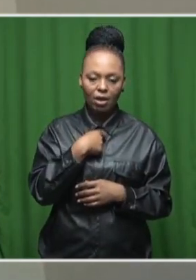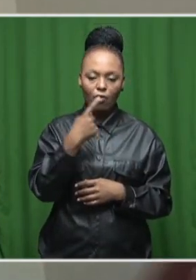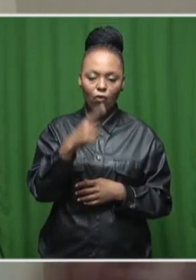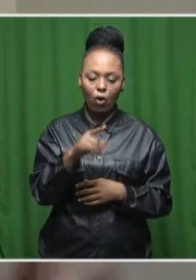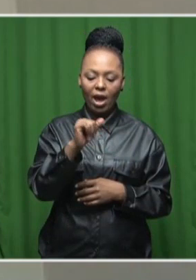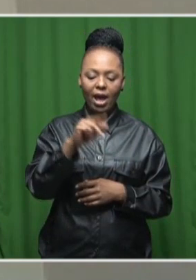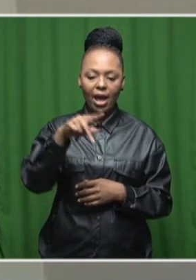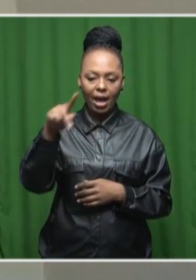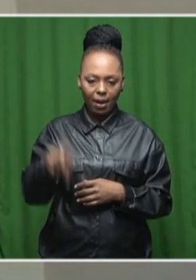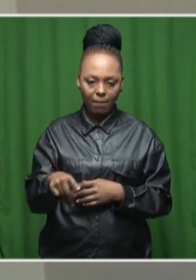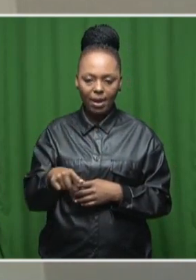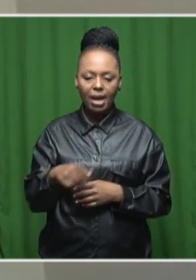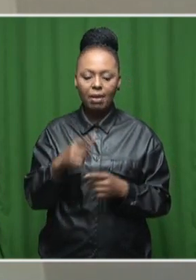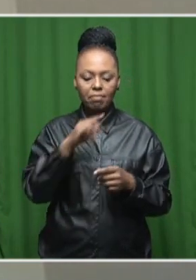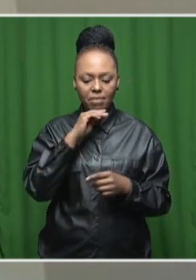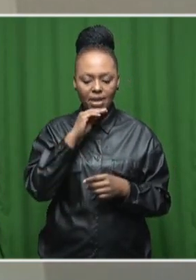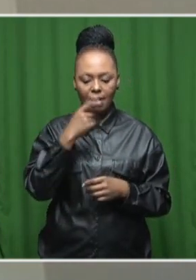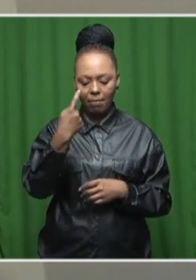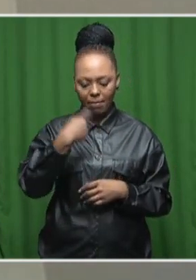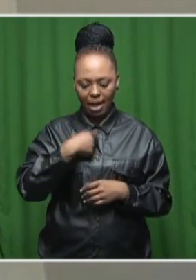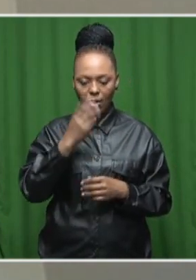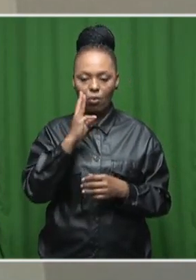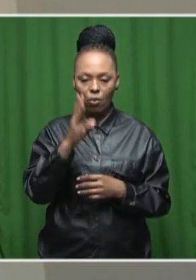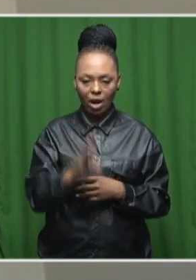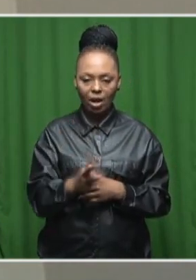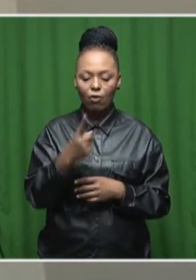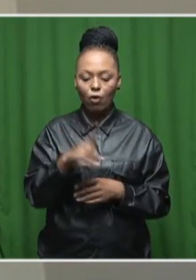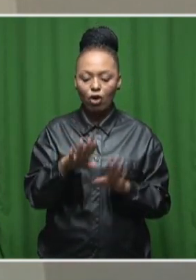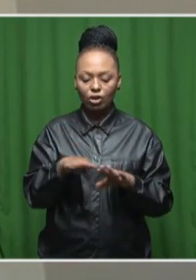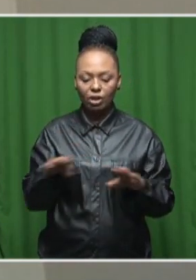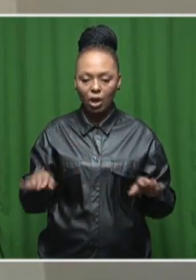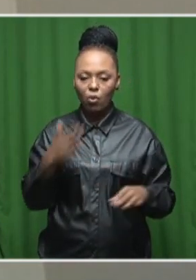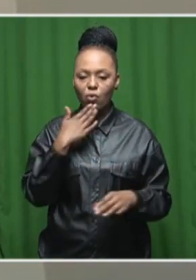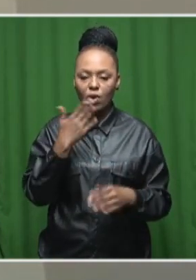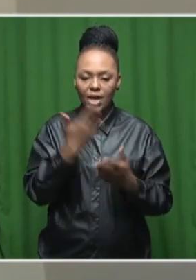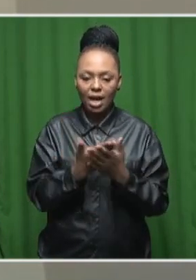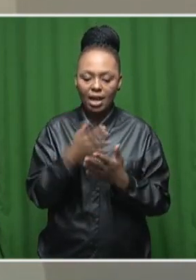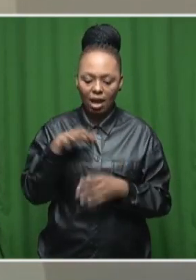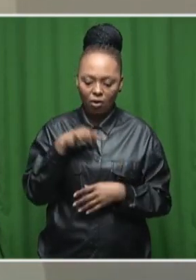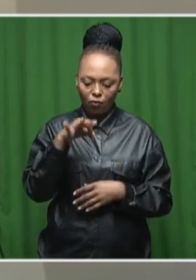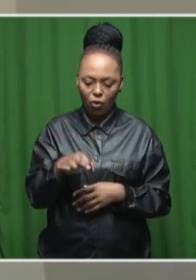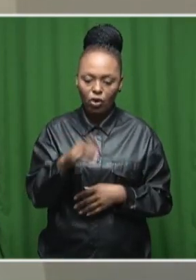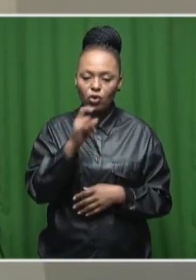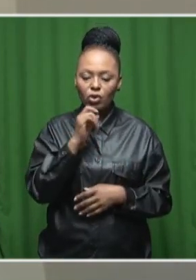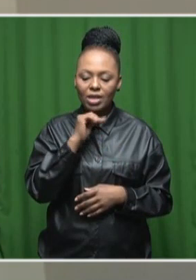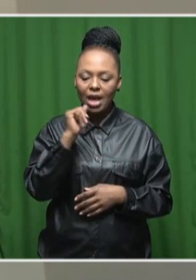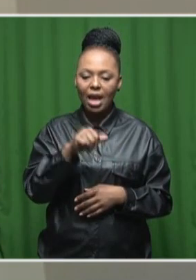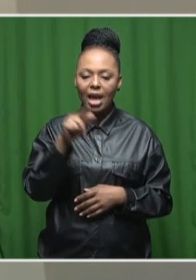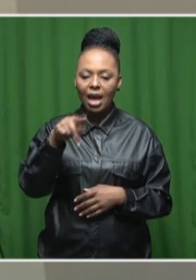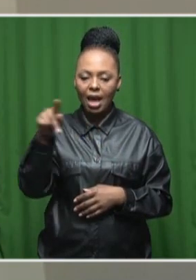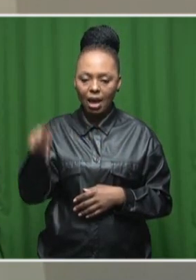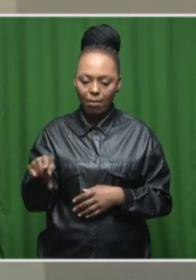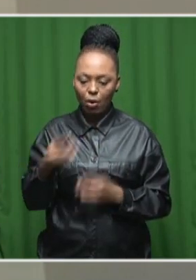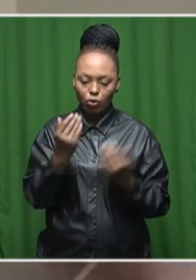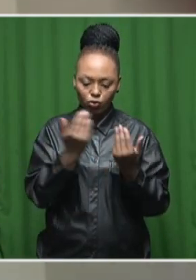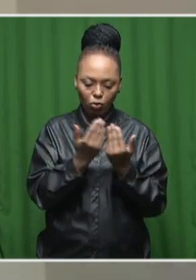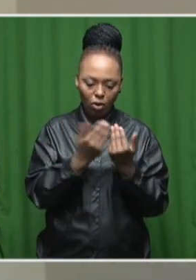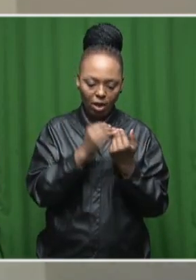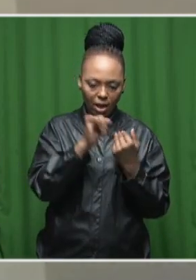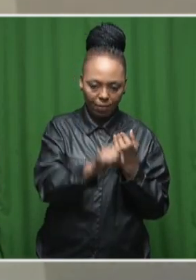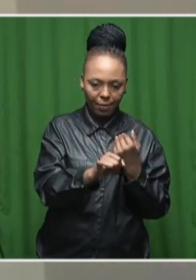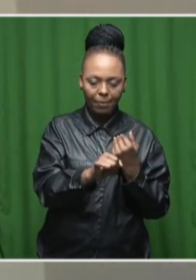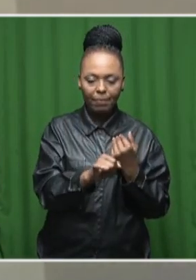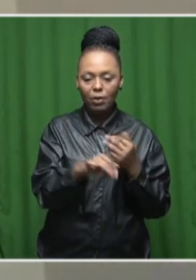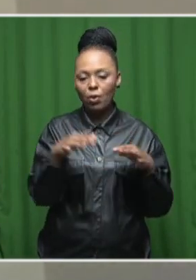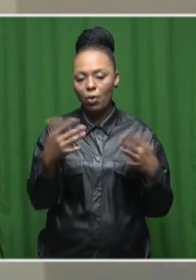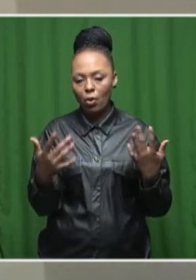app, they will pay. And for every child that can afford to use the app in their schools, a child